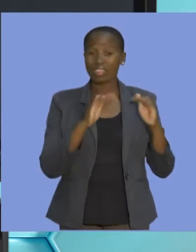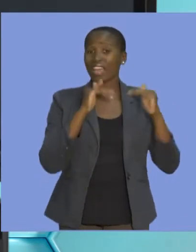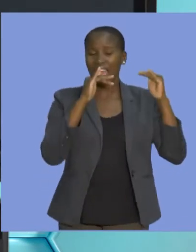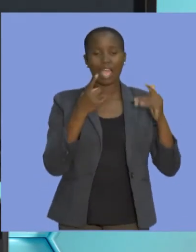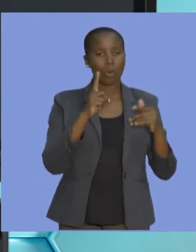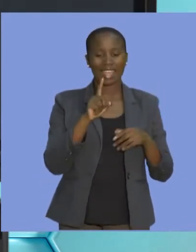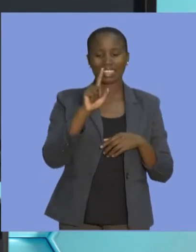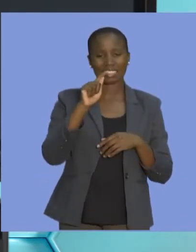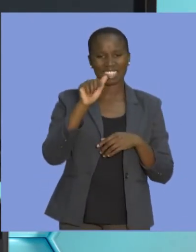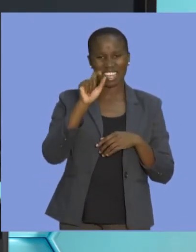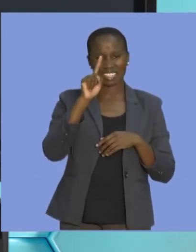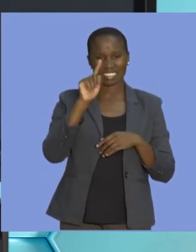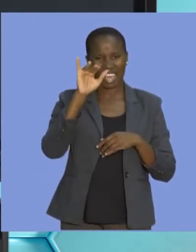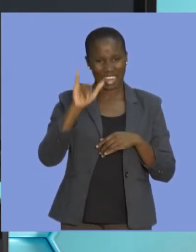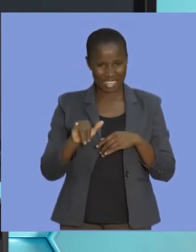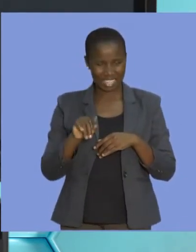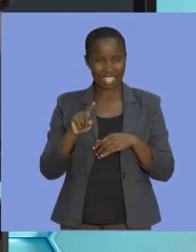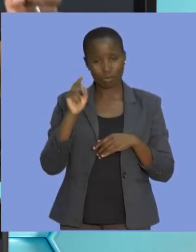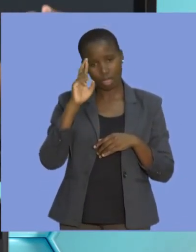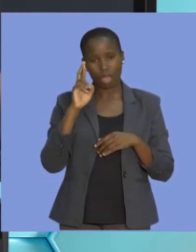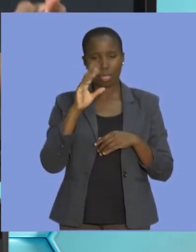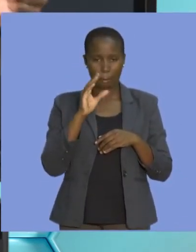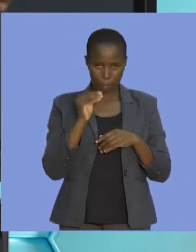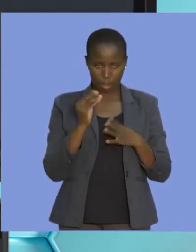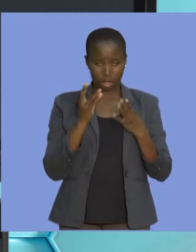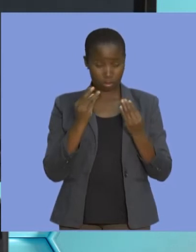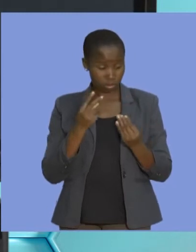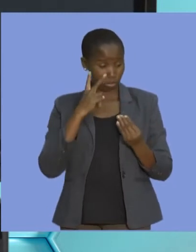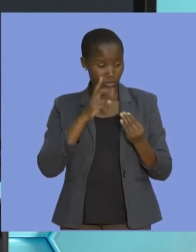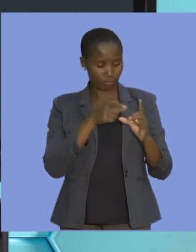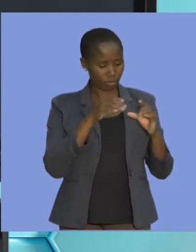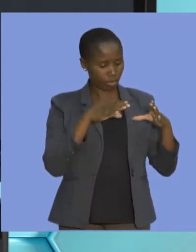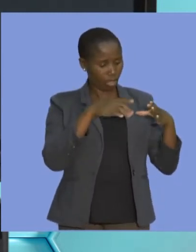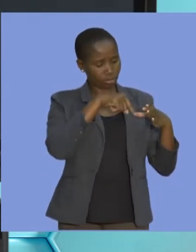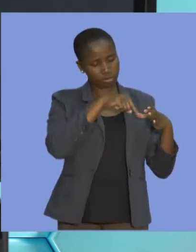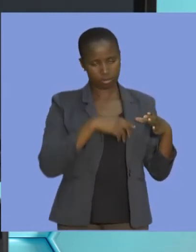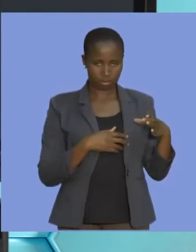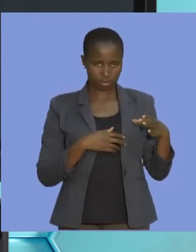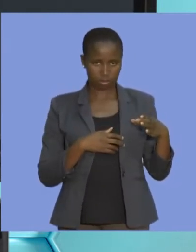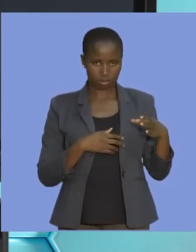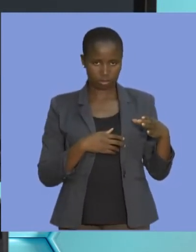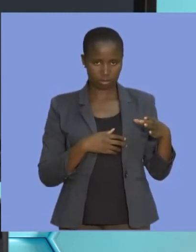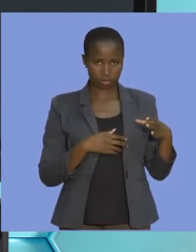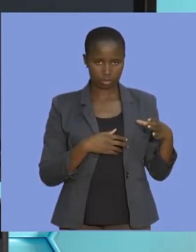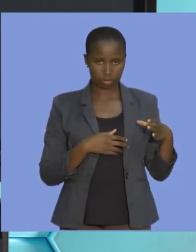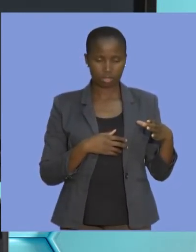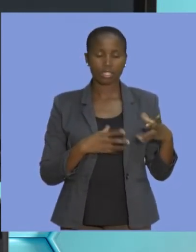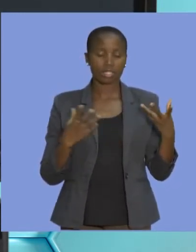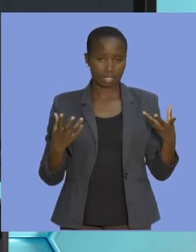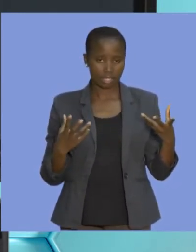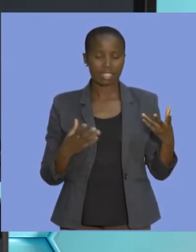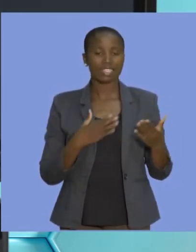count the numbers that belongs in that class interval. Remember the class interval, I could